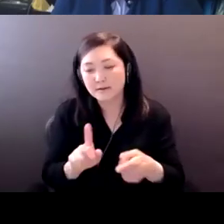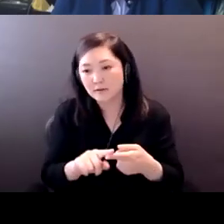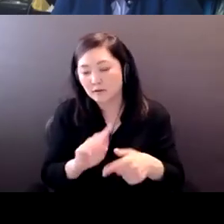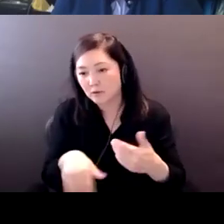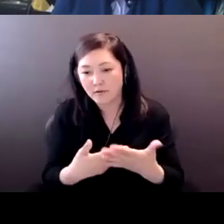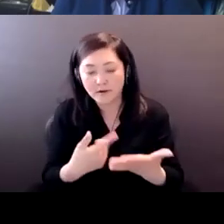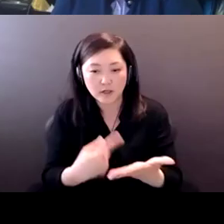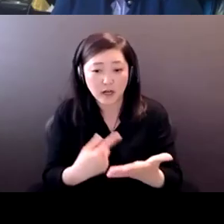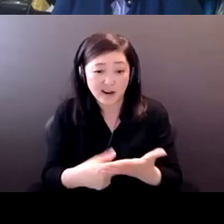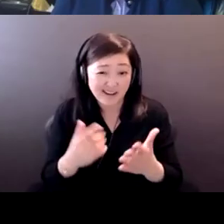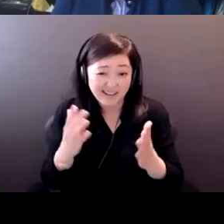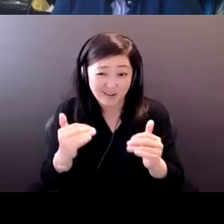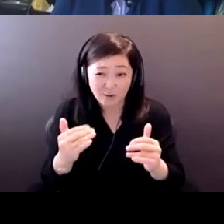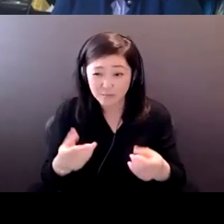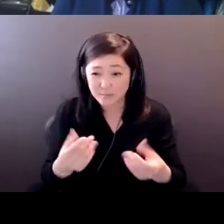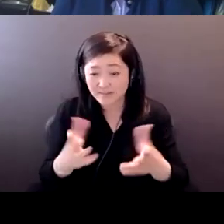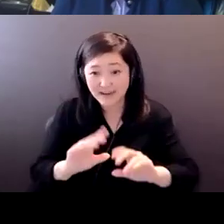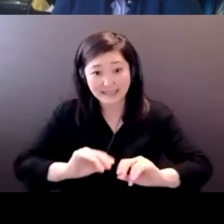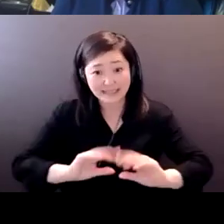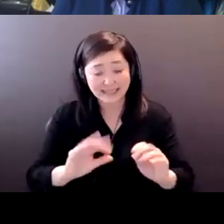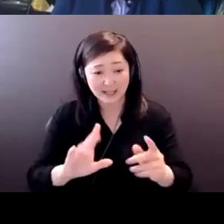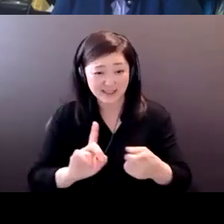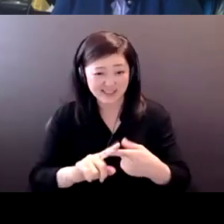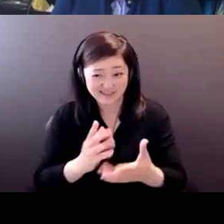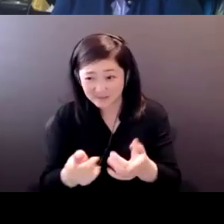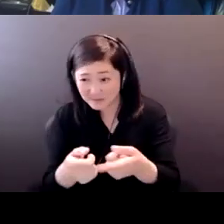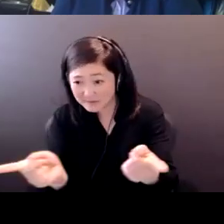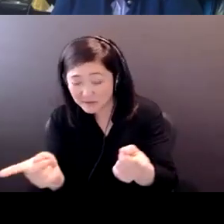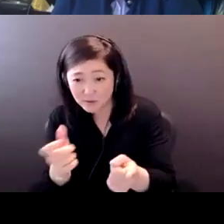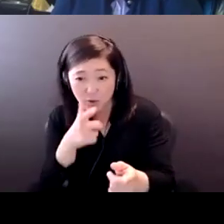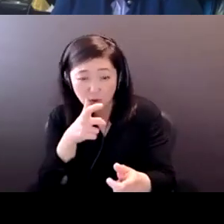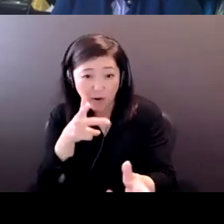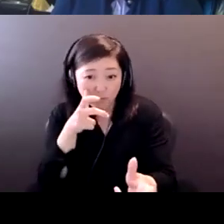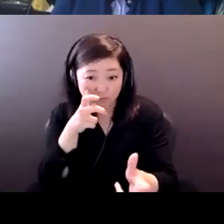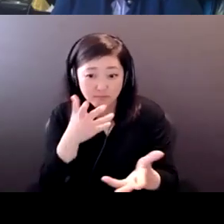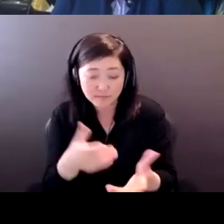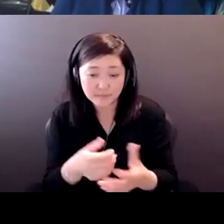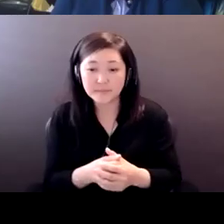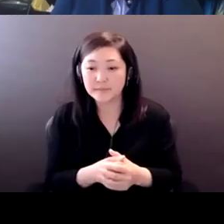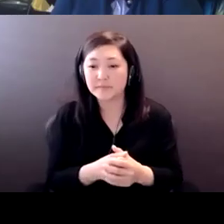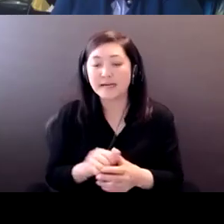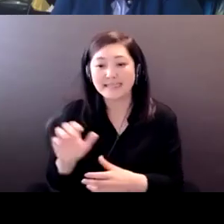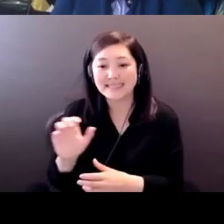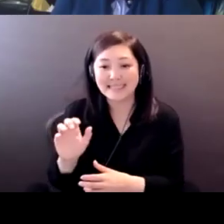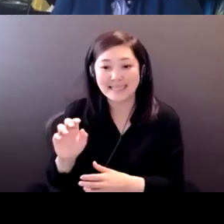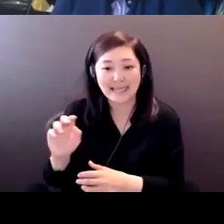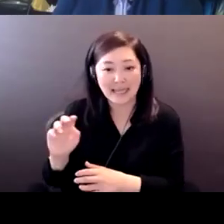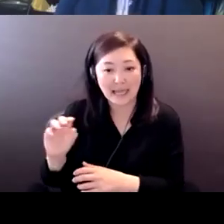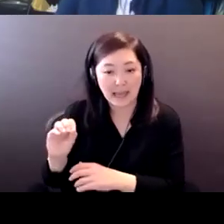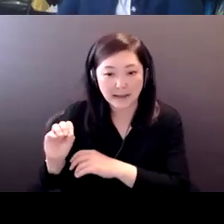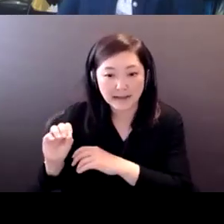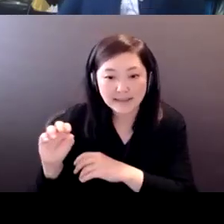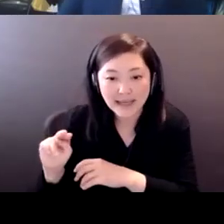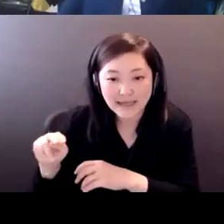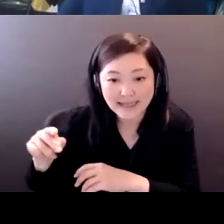brought clarity to many of our audience members today. And I'll say it right now, CNPEA is more than interested